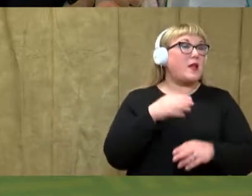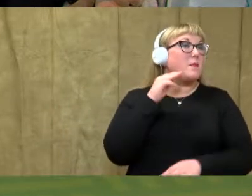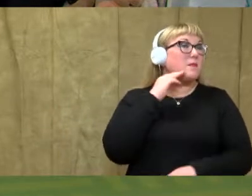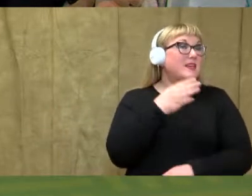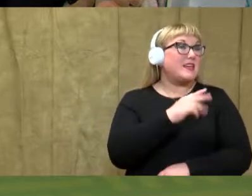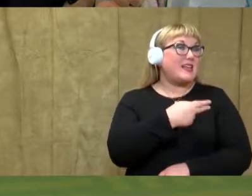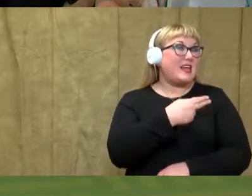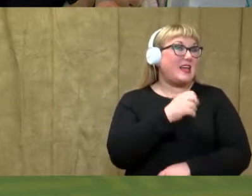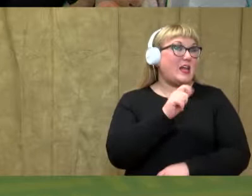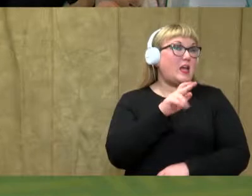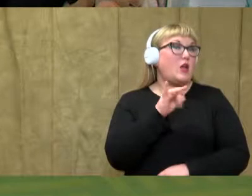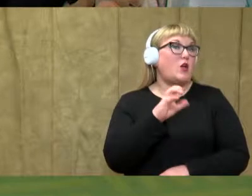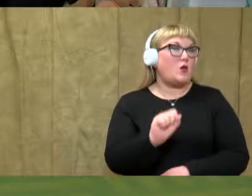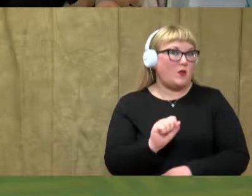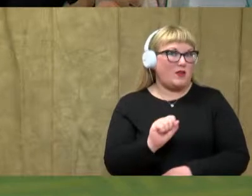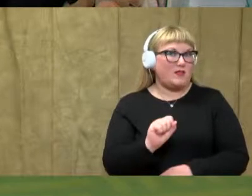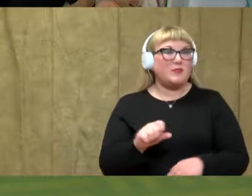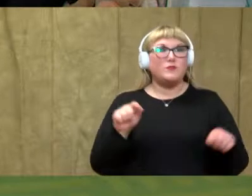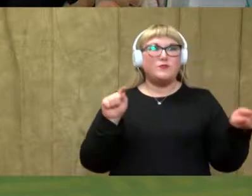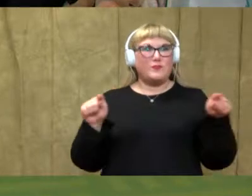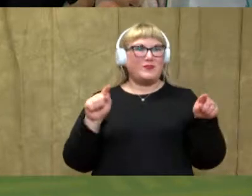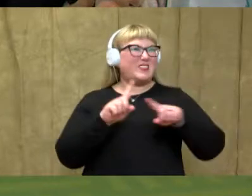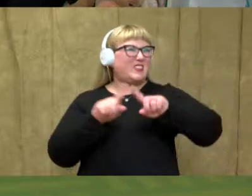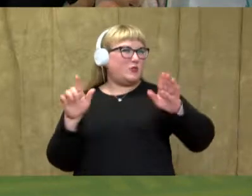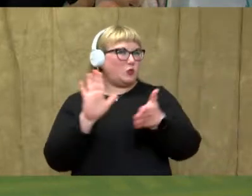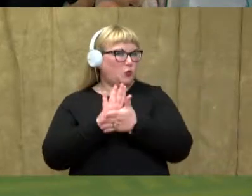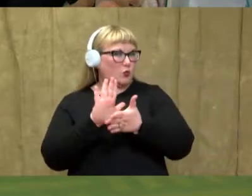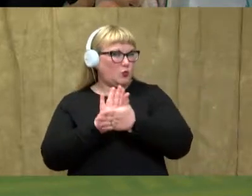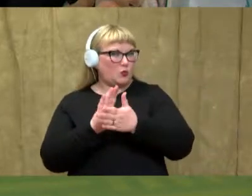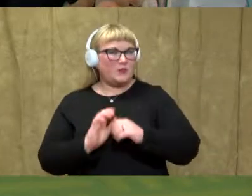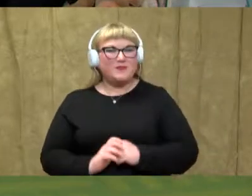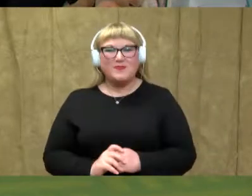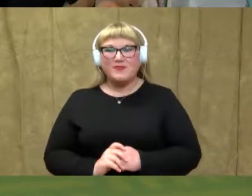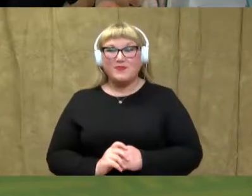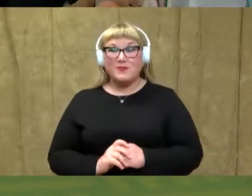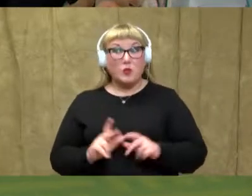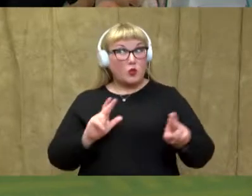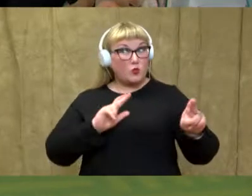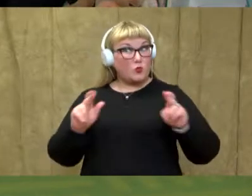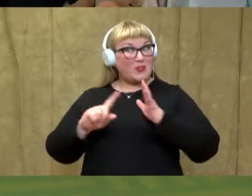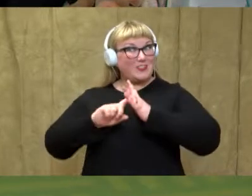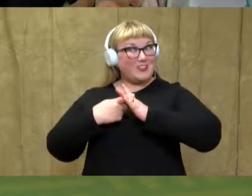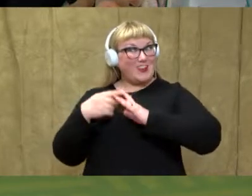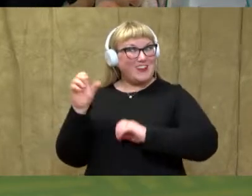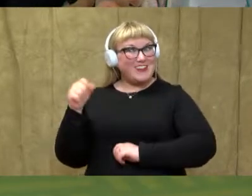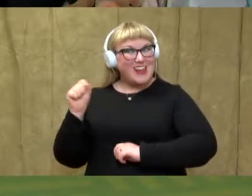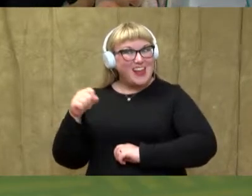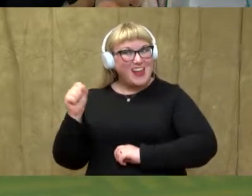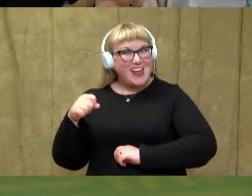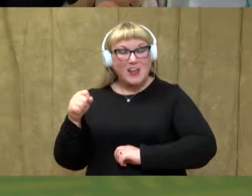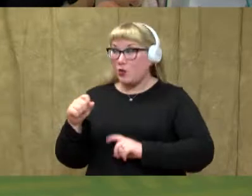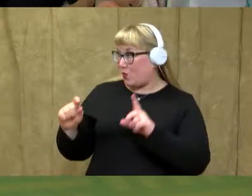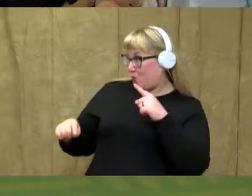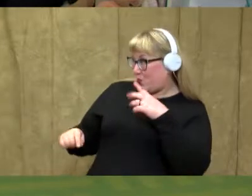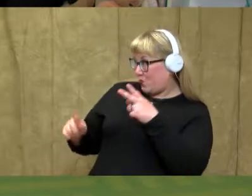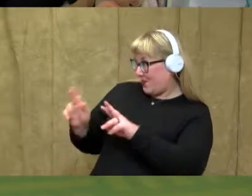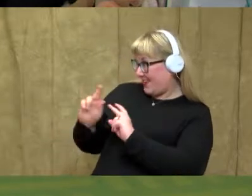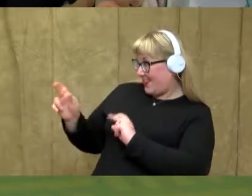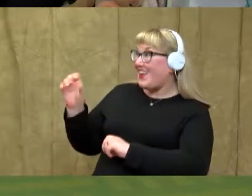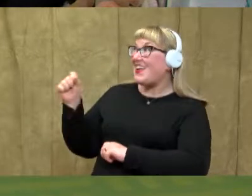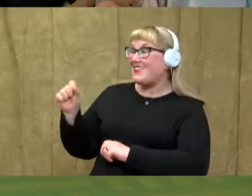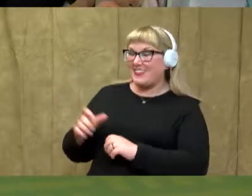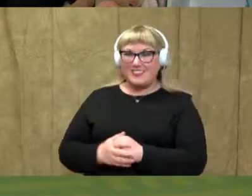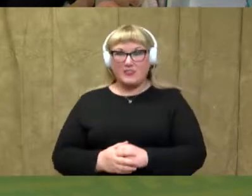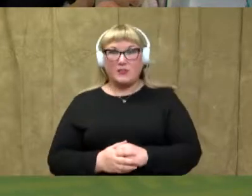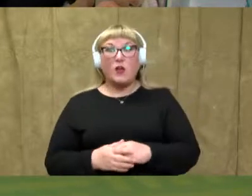the pre-K teachers at Casadeva Elementary. You ready to get started? Yes, ma'am. I'm ready. Are you ready? All right, I'm ready. Okay,